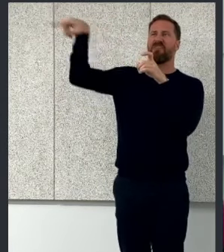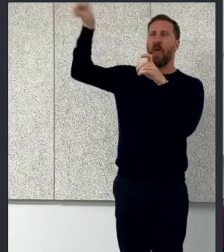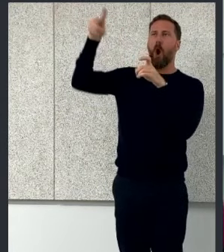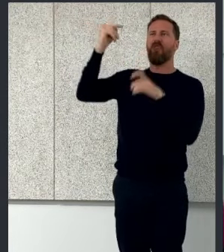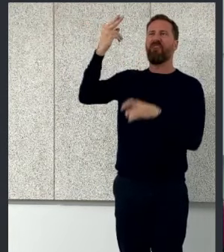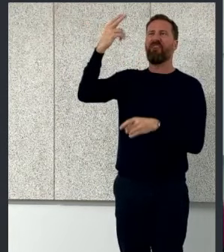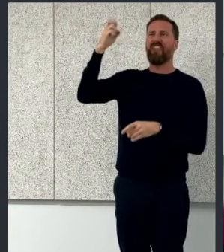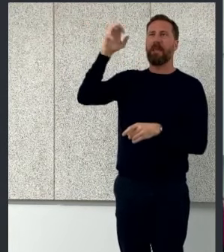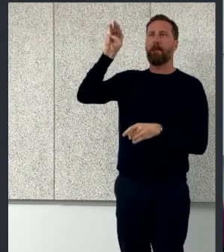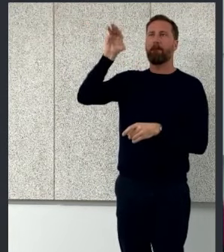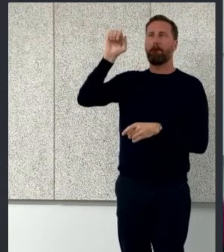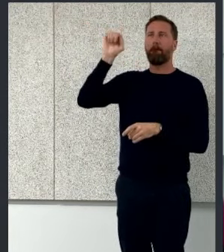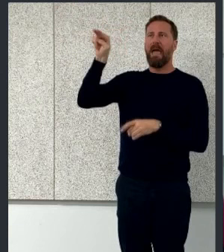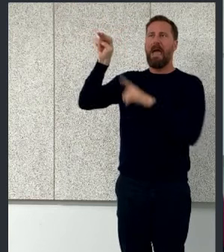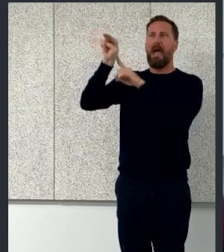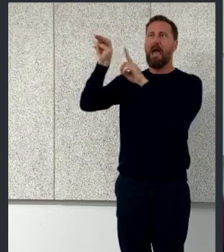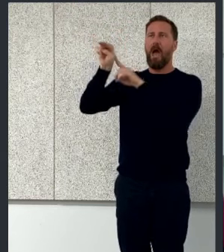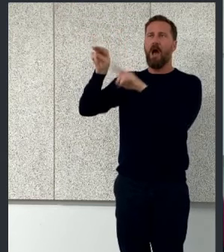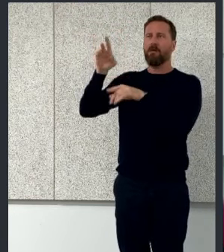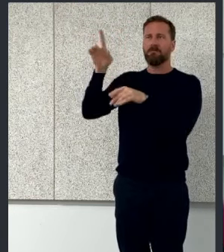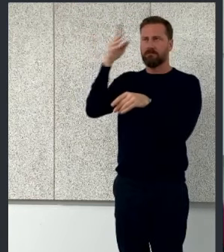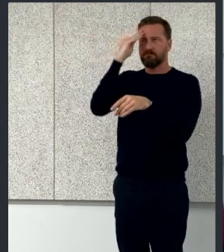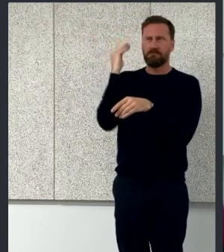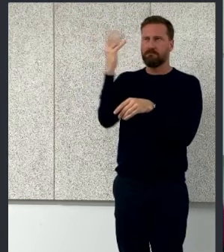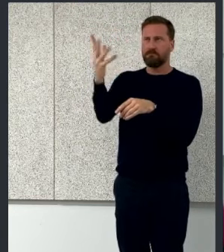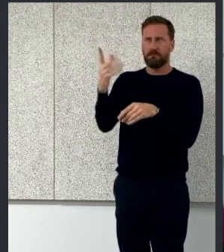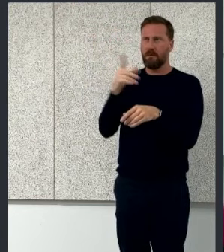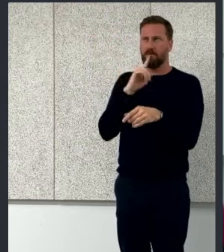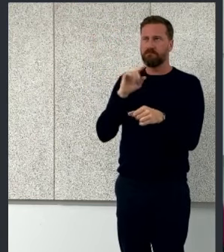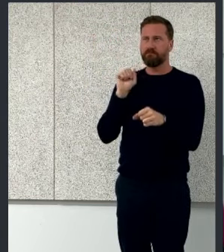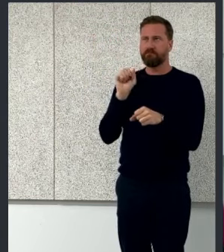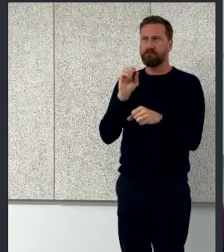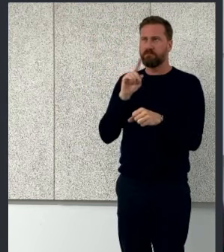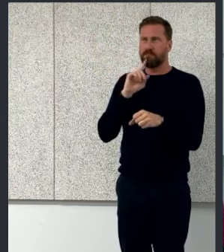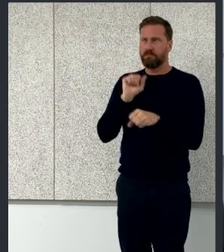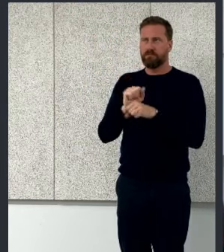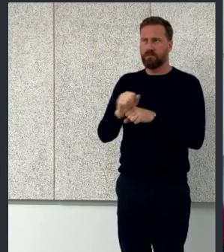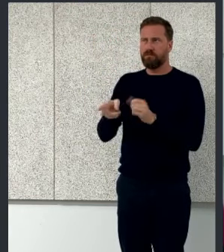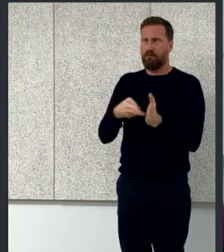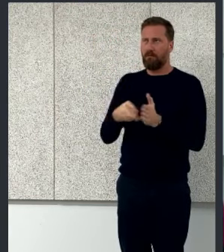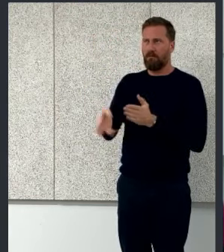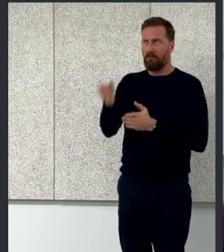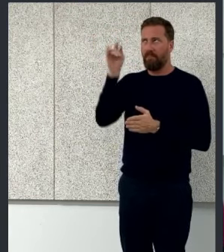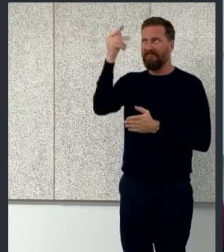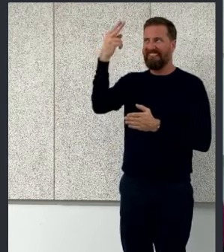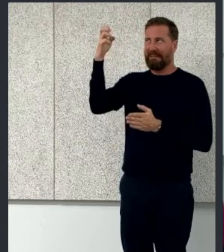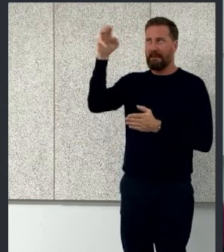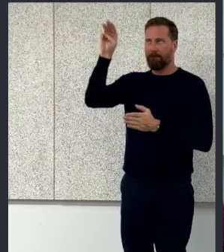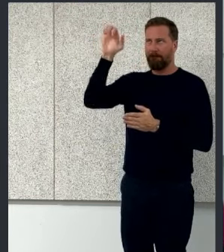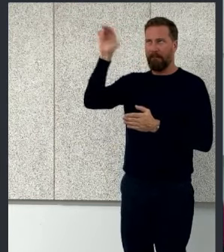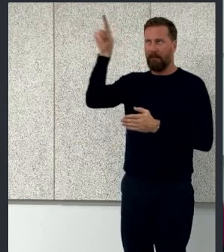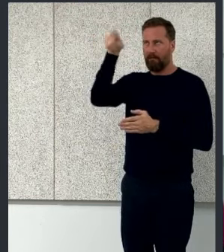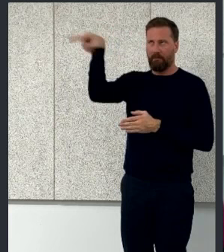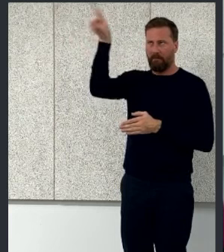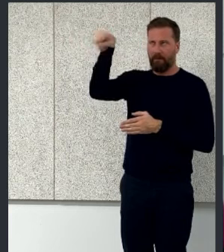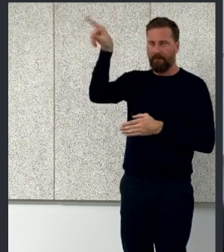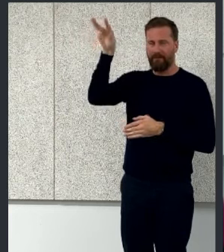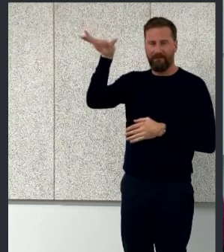money comes from. Ill-gotten gains across the board, yeah? Yes, also that.